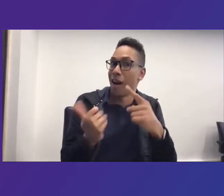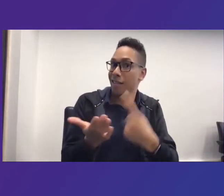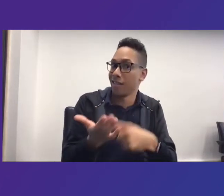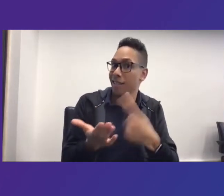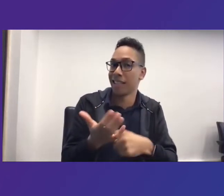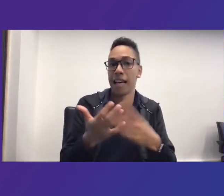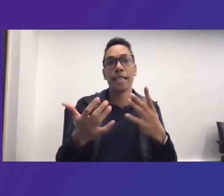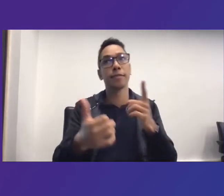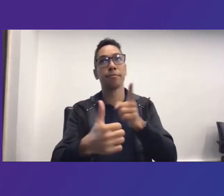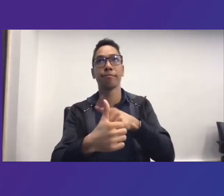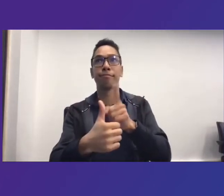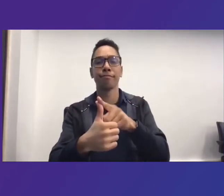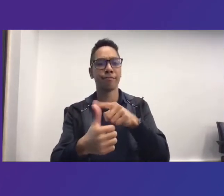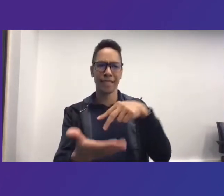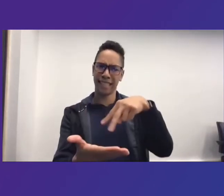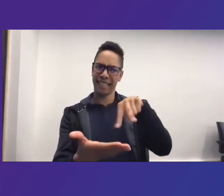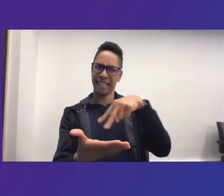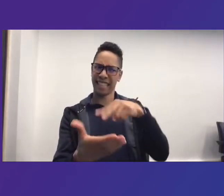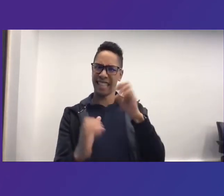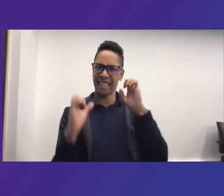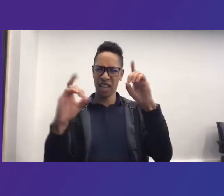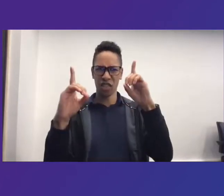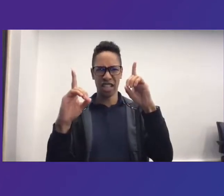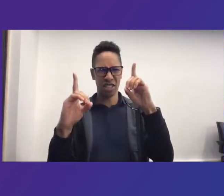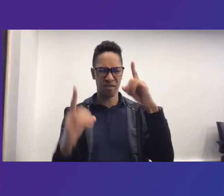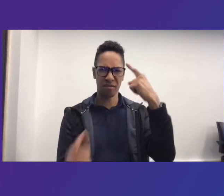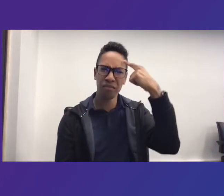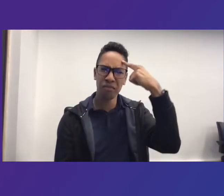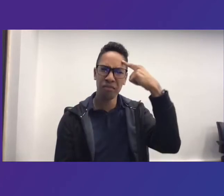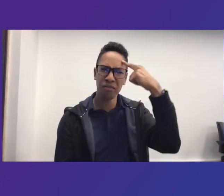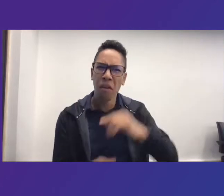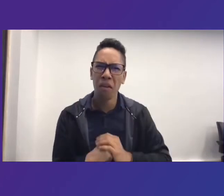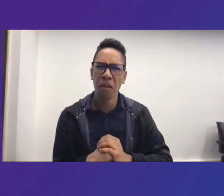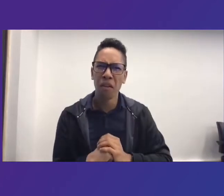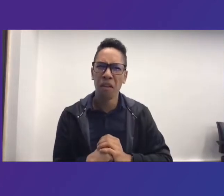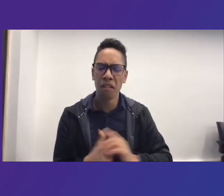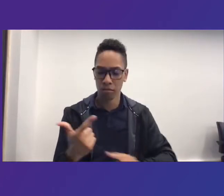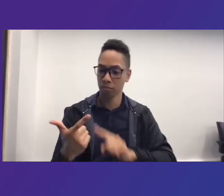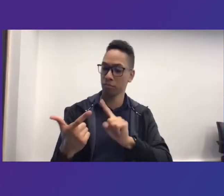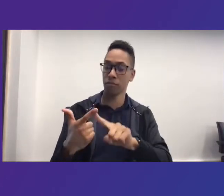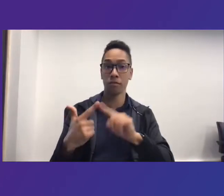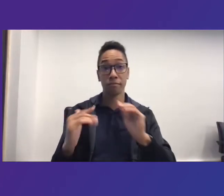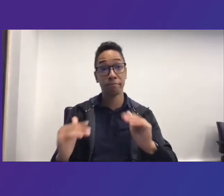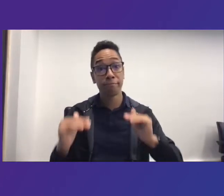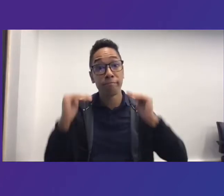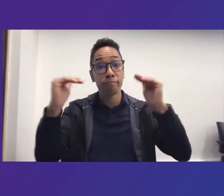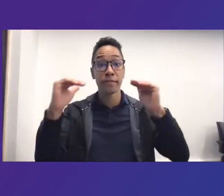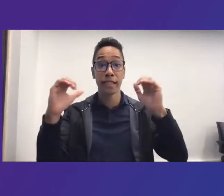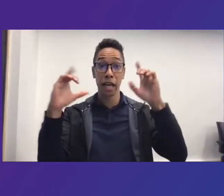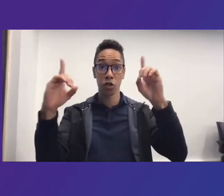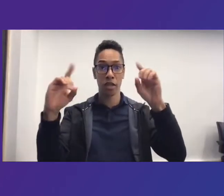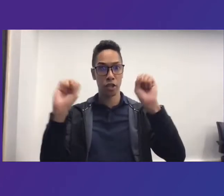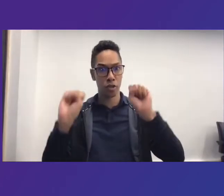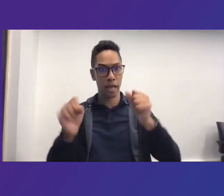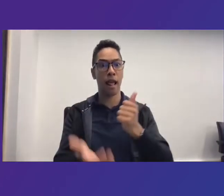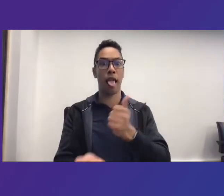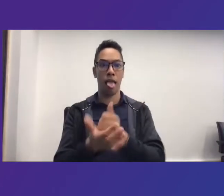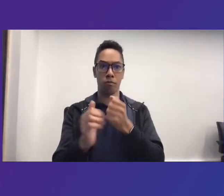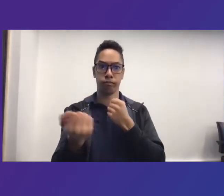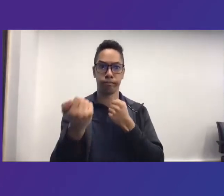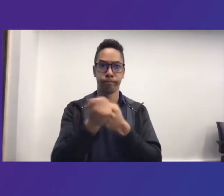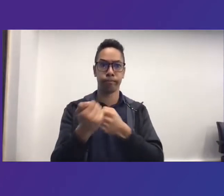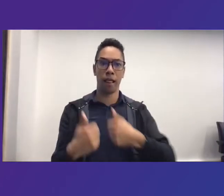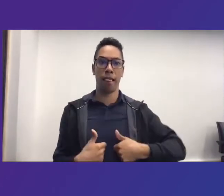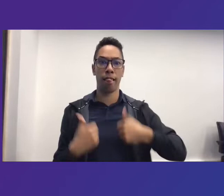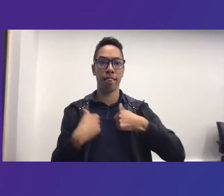the point of a dance education? How can higher education support life transitions and the pursuit